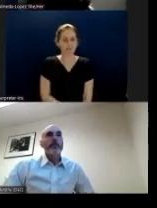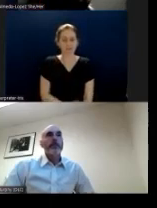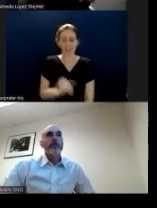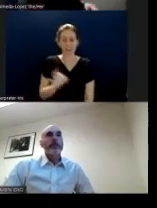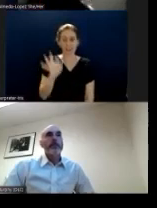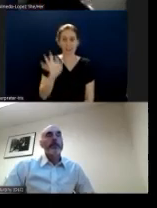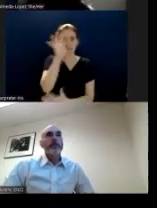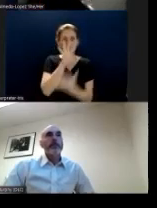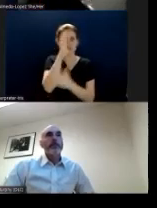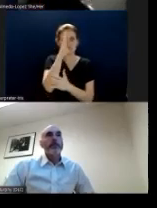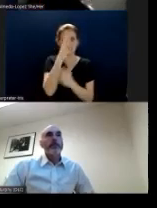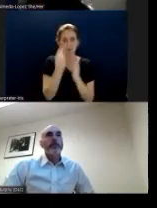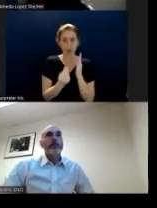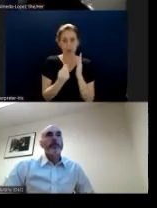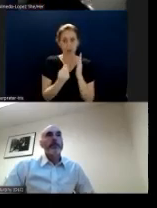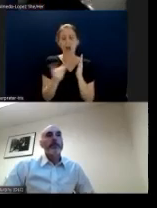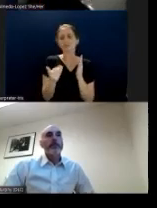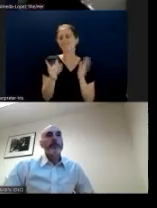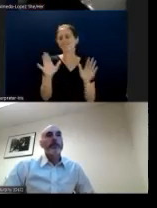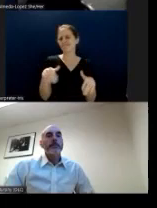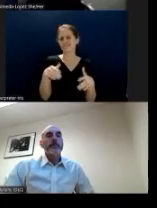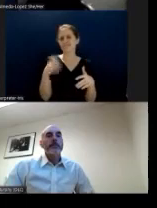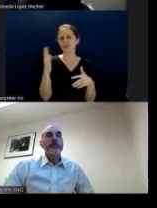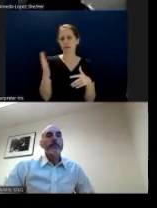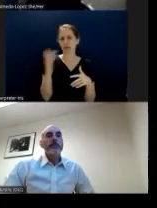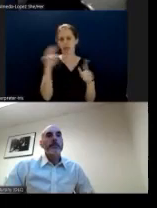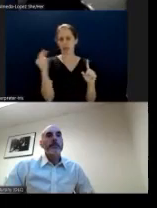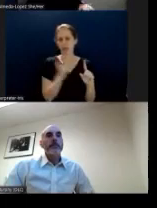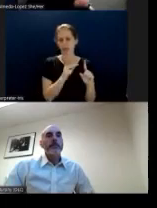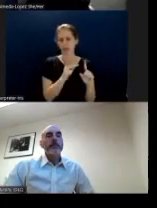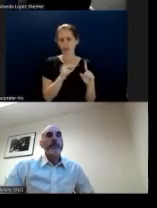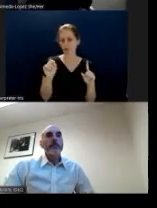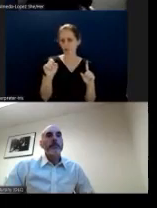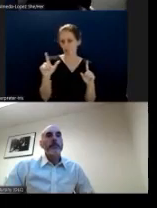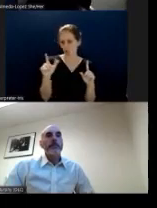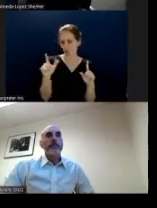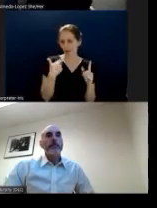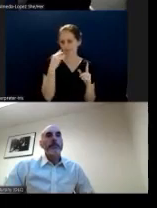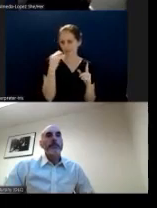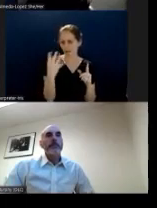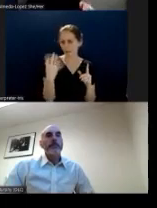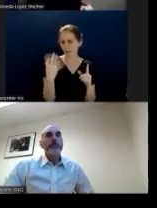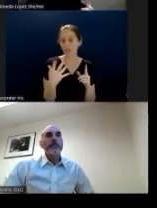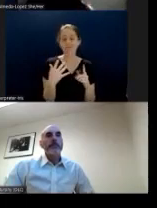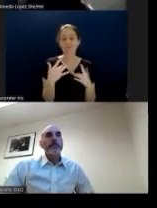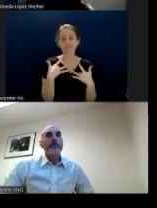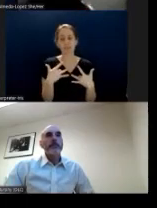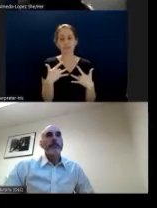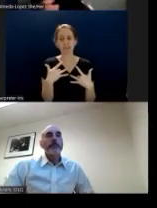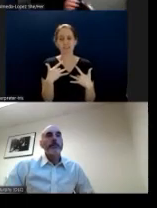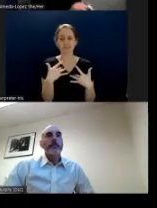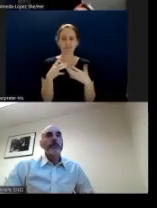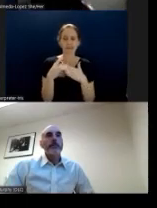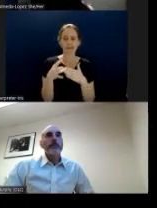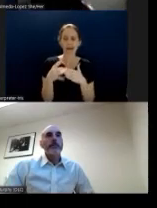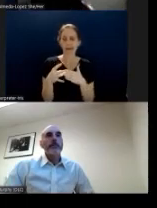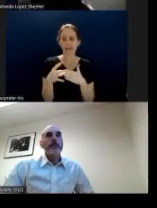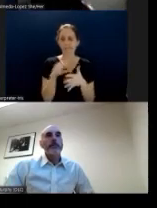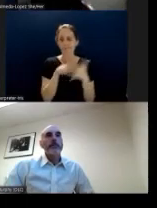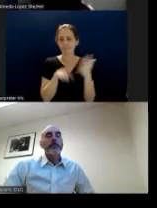lost, it's not that difficult to refer back to the tool. There's usually a rough guide on what to look for.